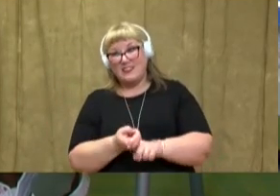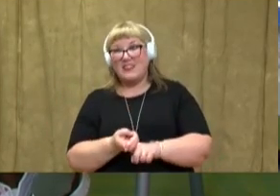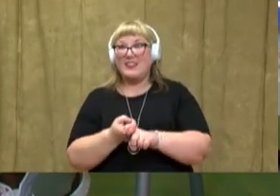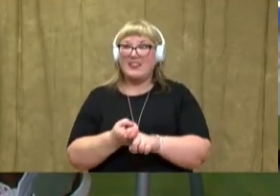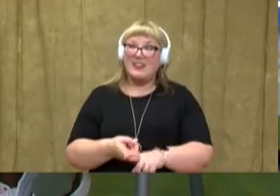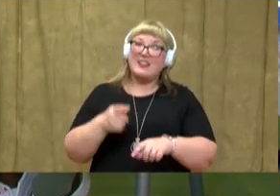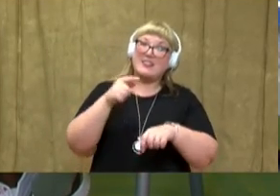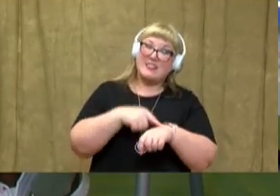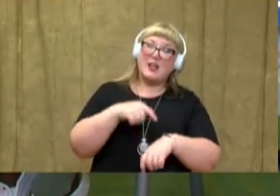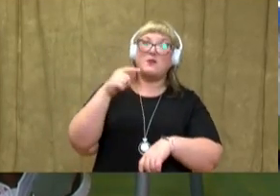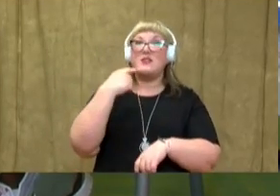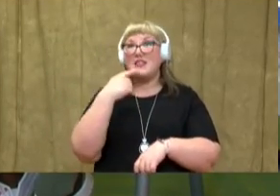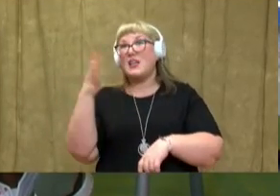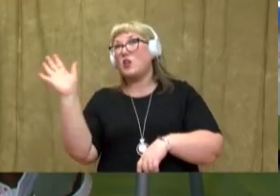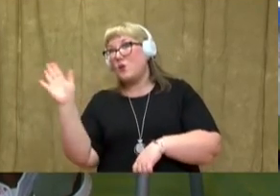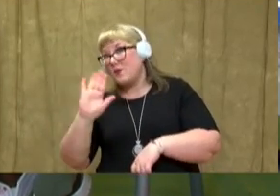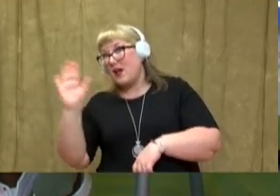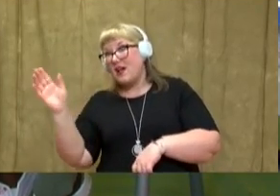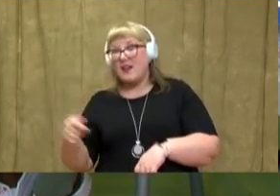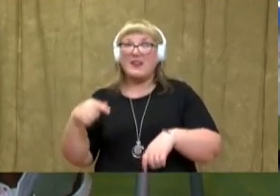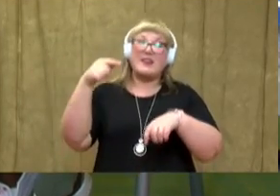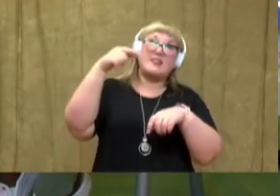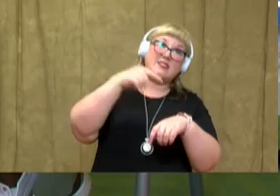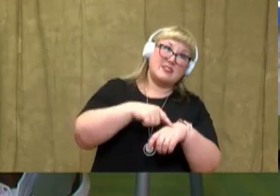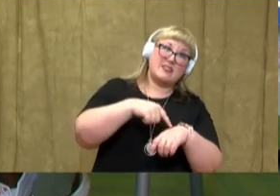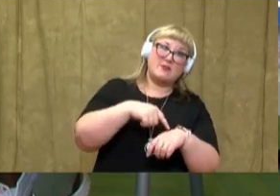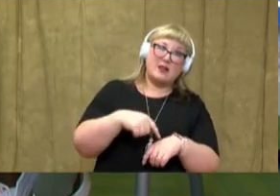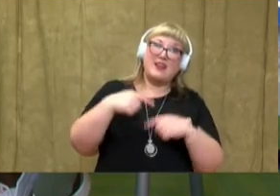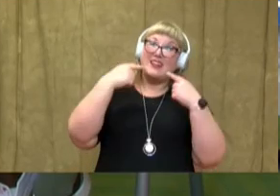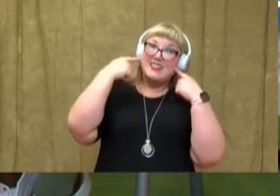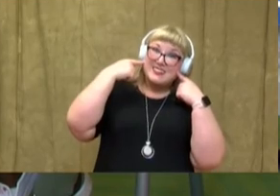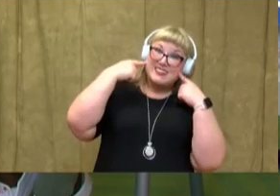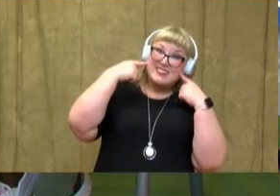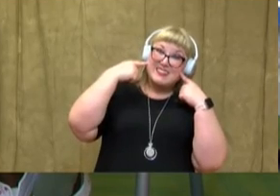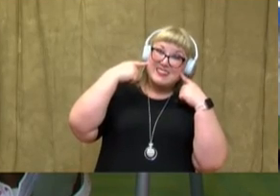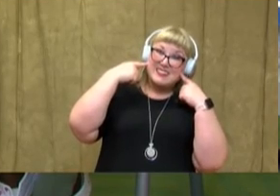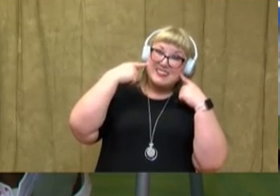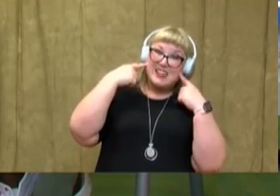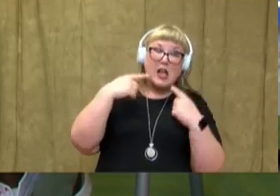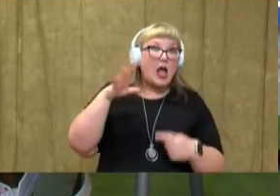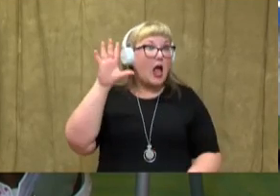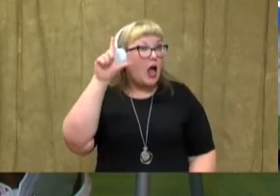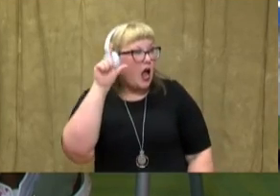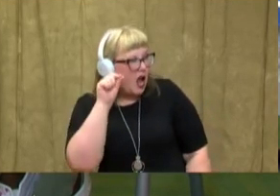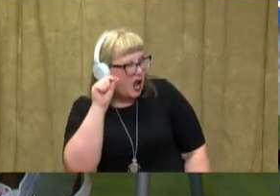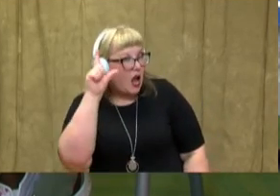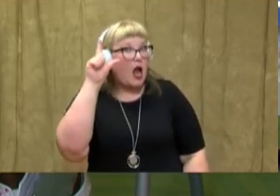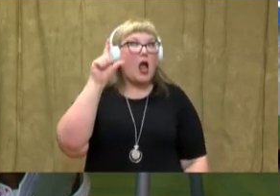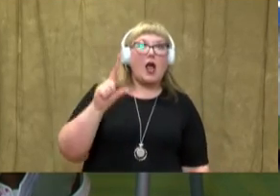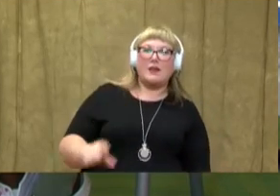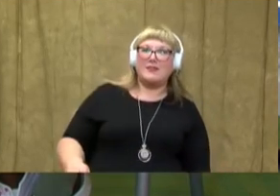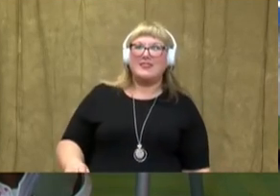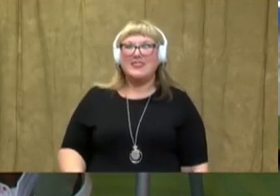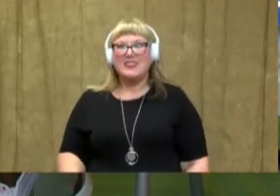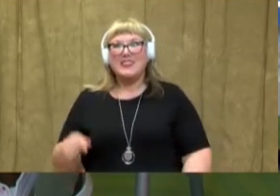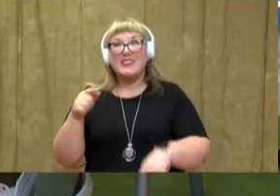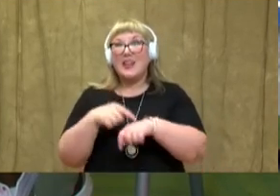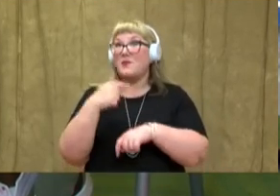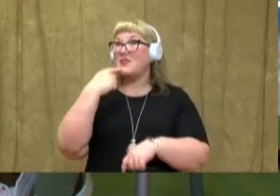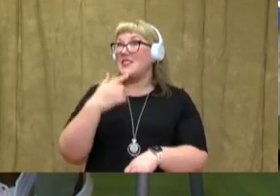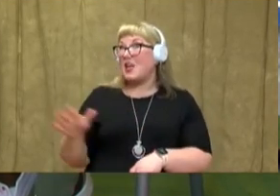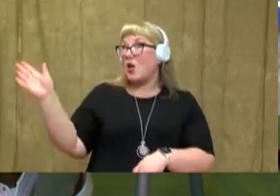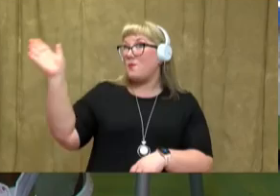friends. It is time to say goodbye. Give a smile and wink your eye. It is